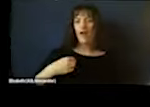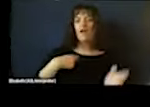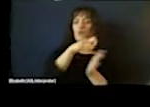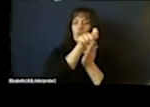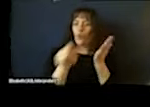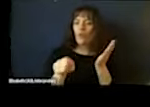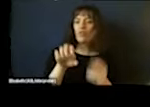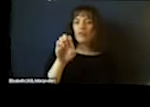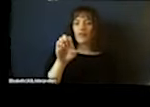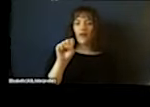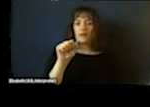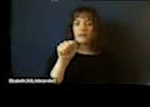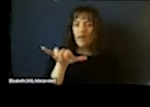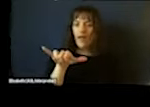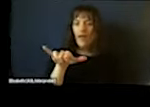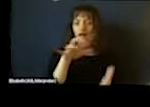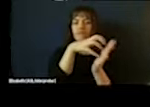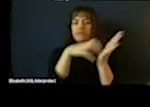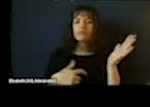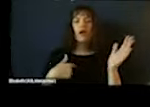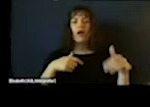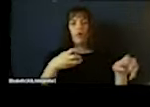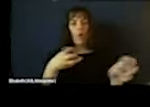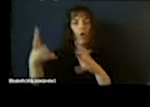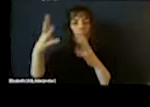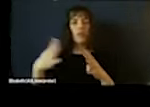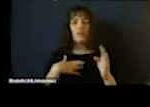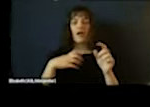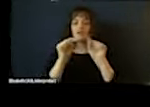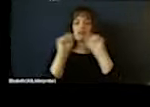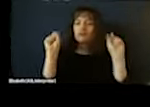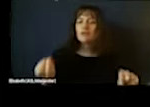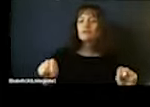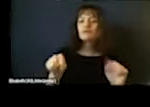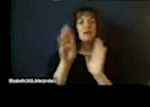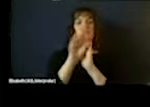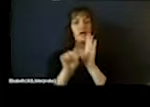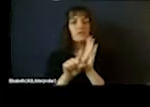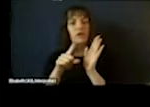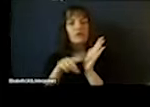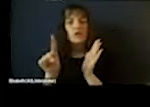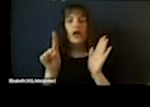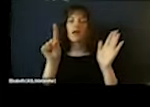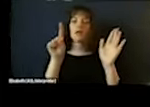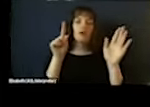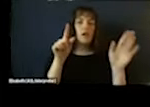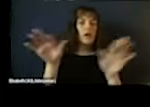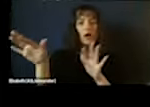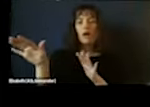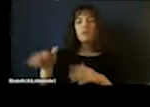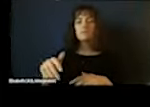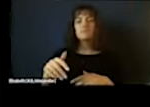my transcription, all the transcription, and then background checks and everything. And that was kind of